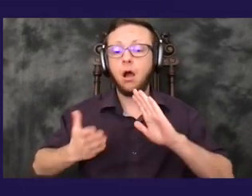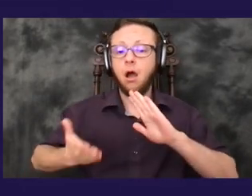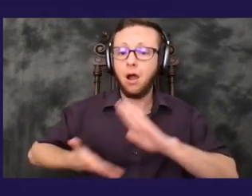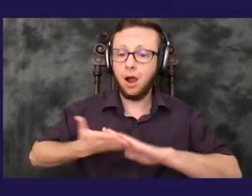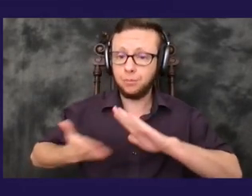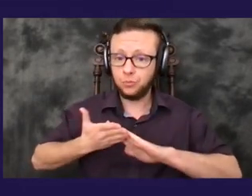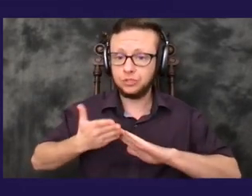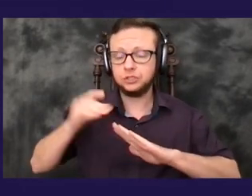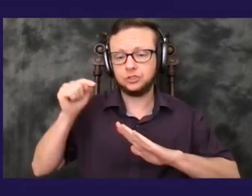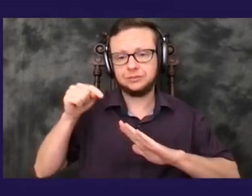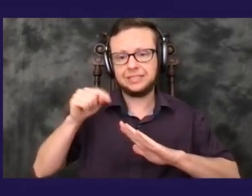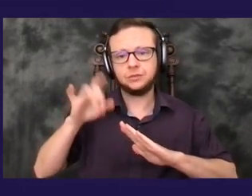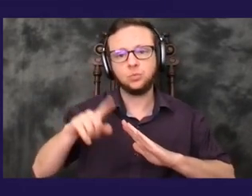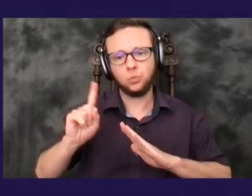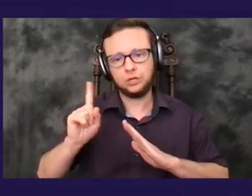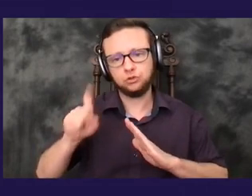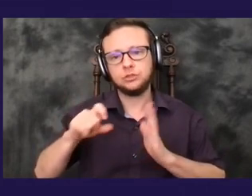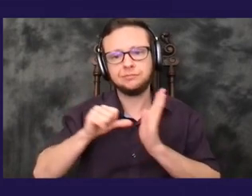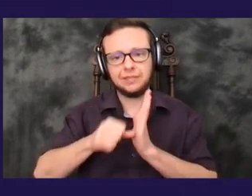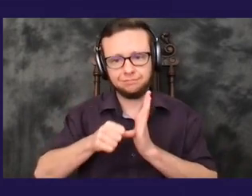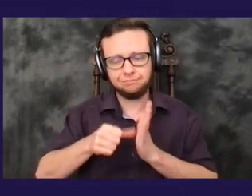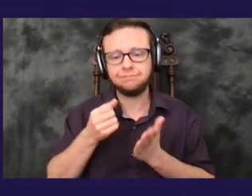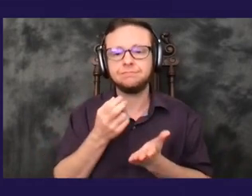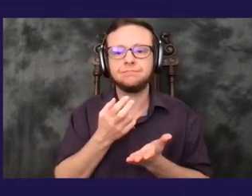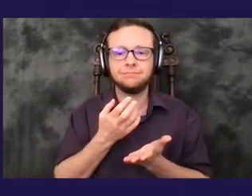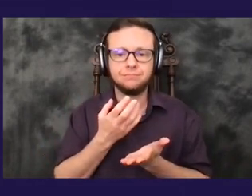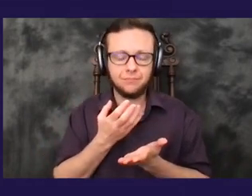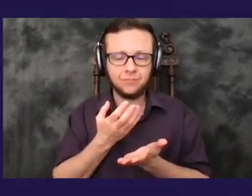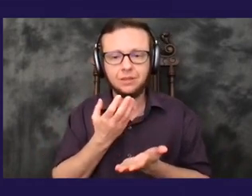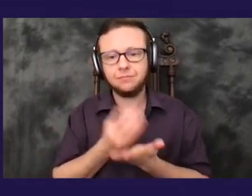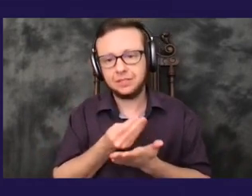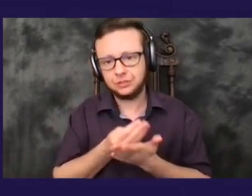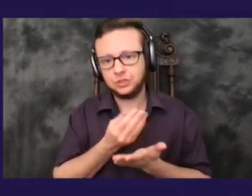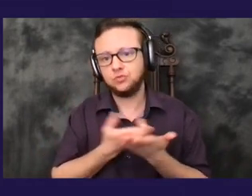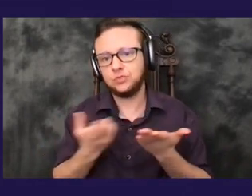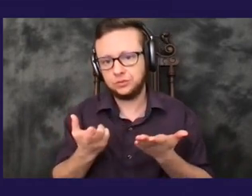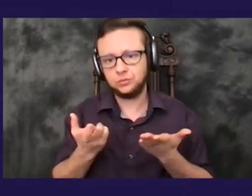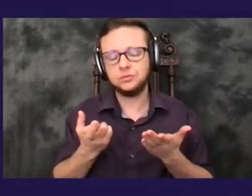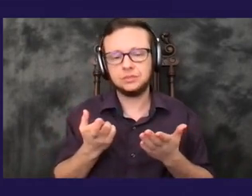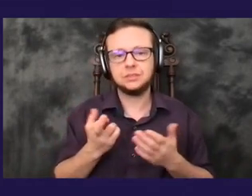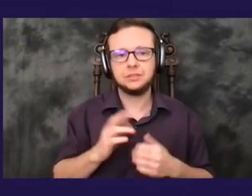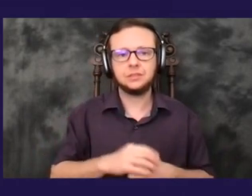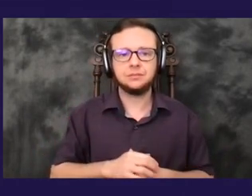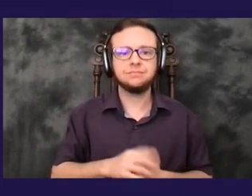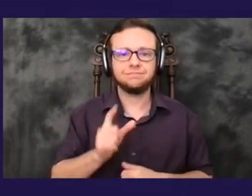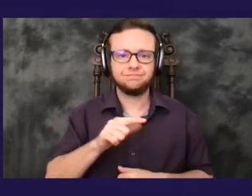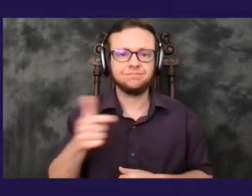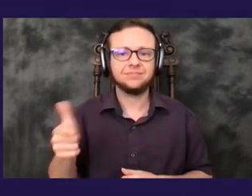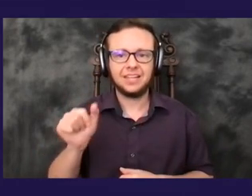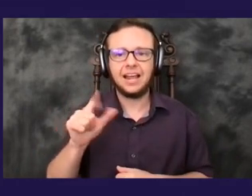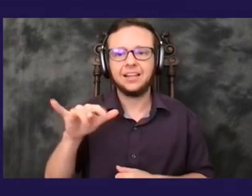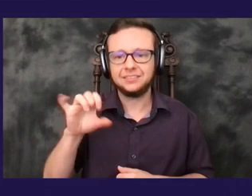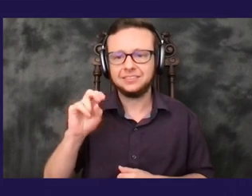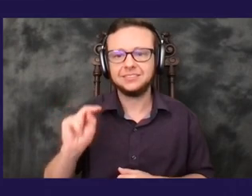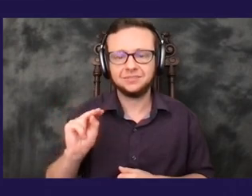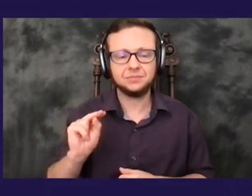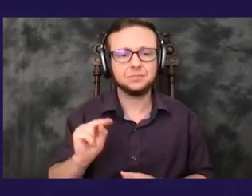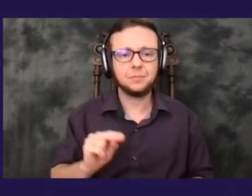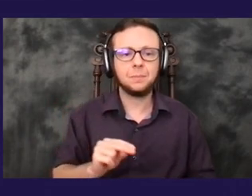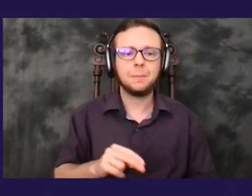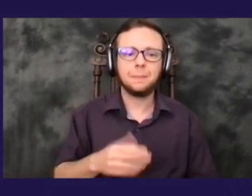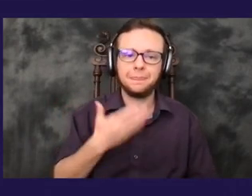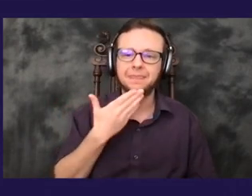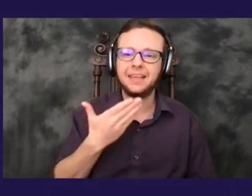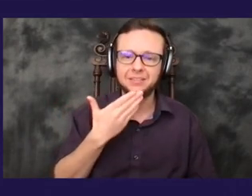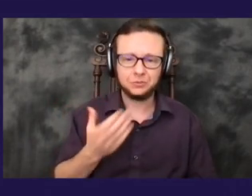to be. Funding and resources need to be forward-facing. And I'll turn it back to you, Allison. Thank you. Yeah, thanks so much,